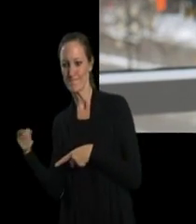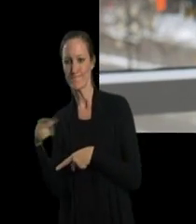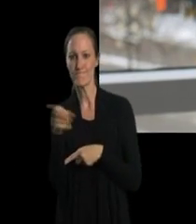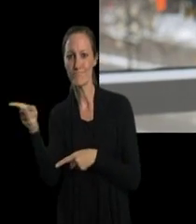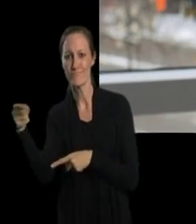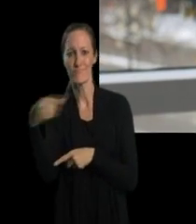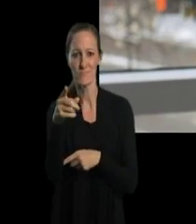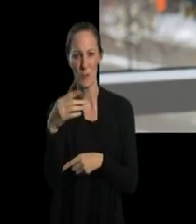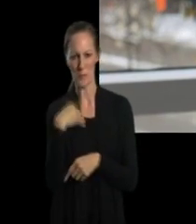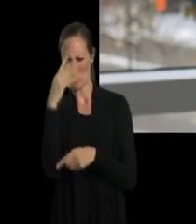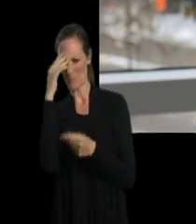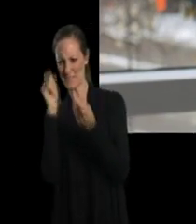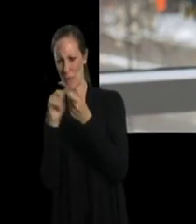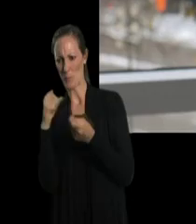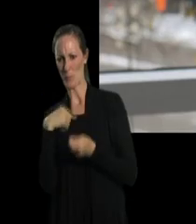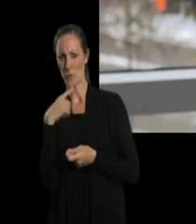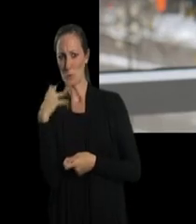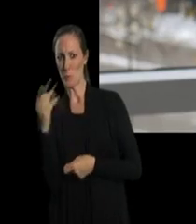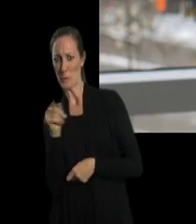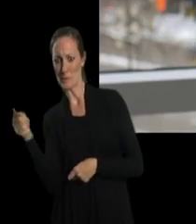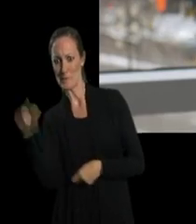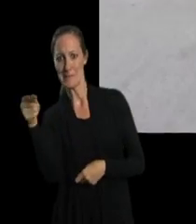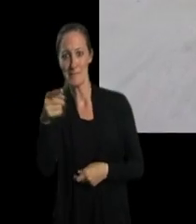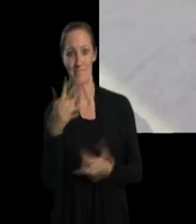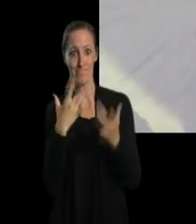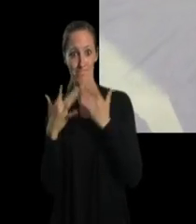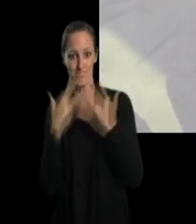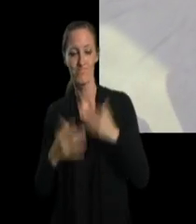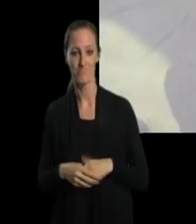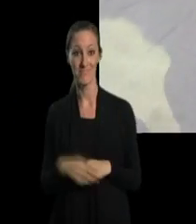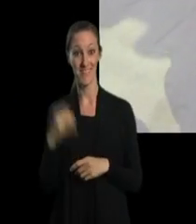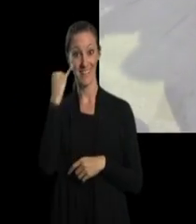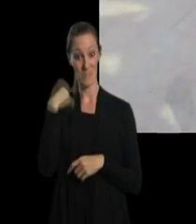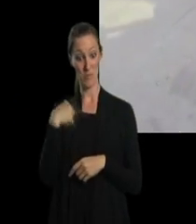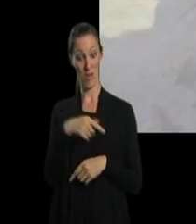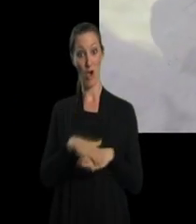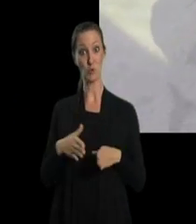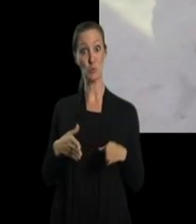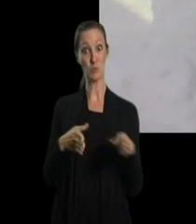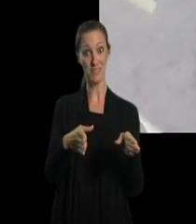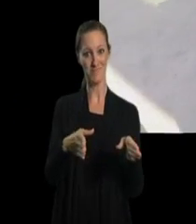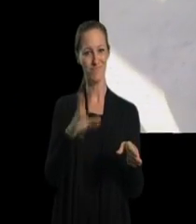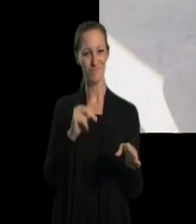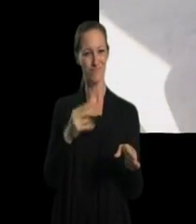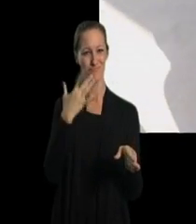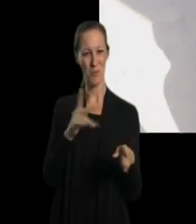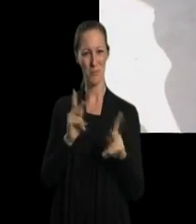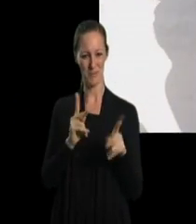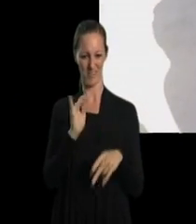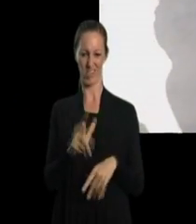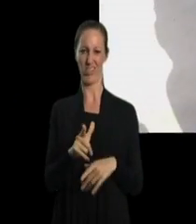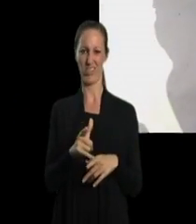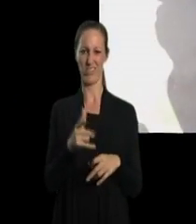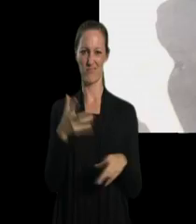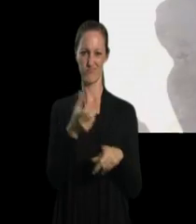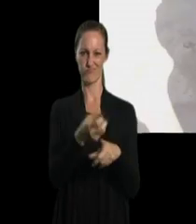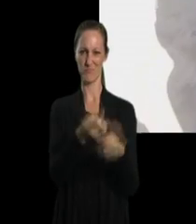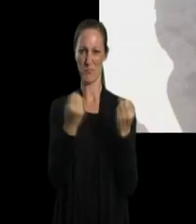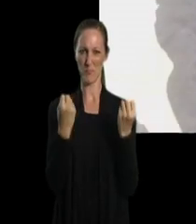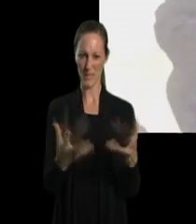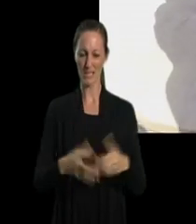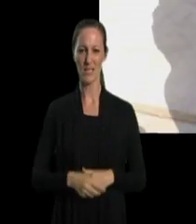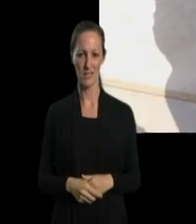alley. We knew exactly where they were located, or we were in the street. Unfortunately, there are many, many people who actually